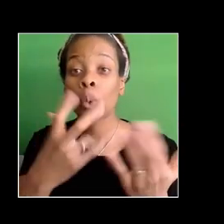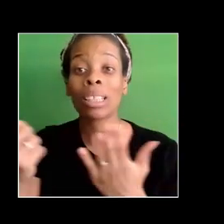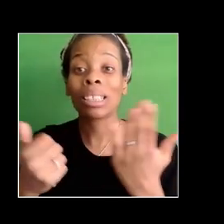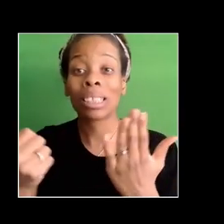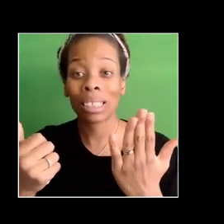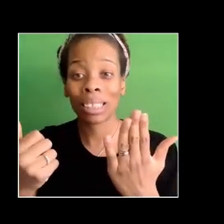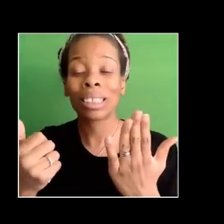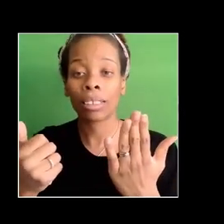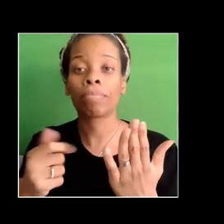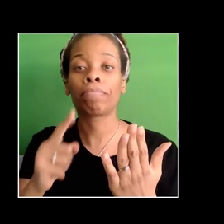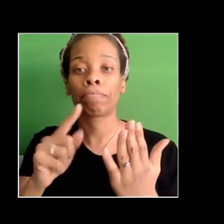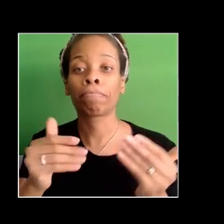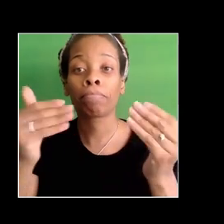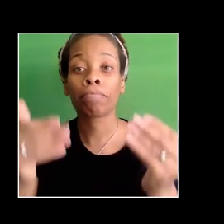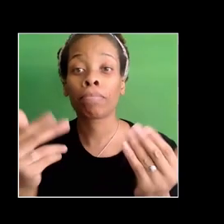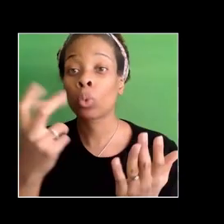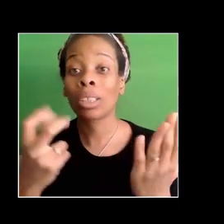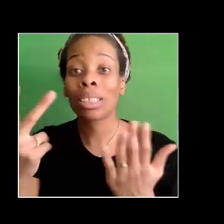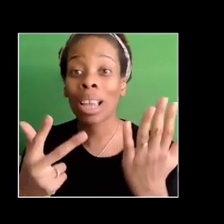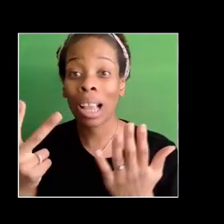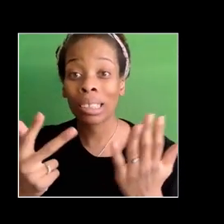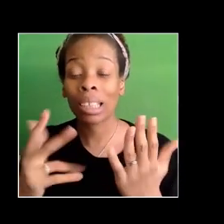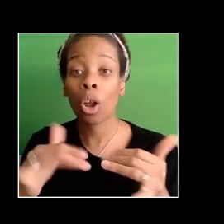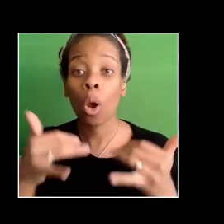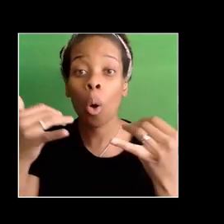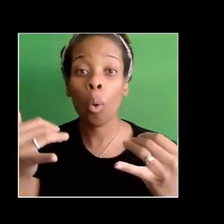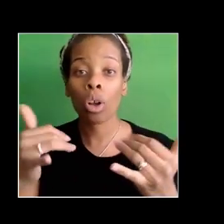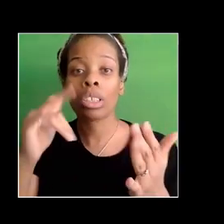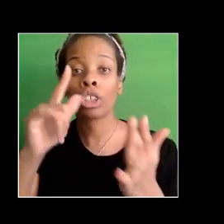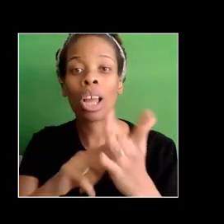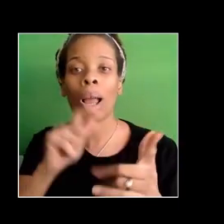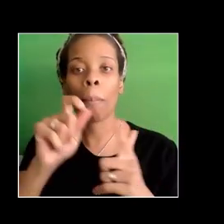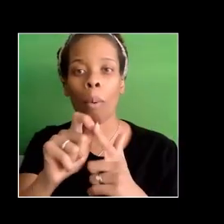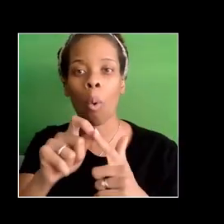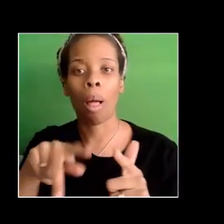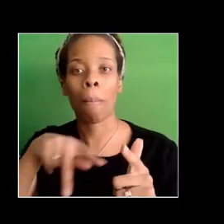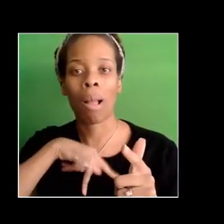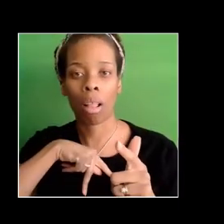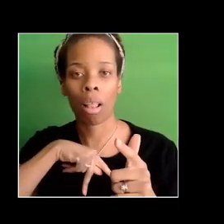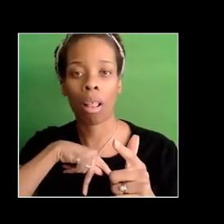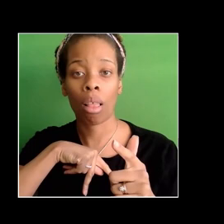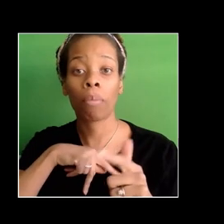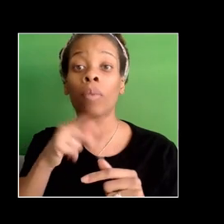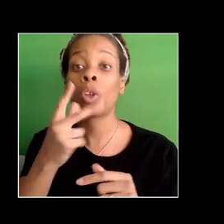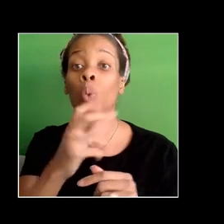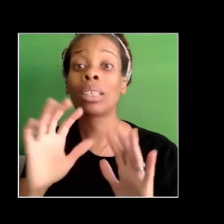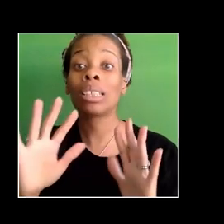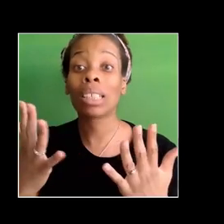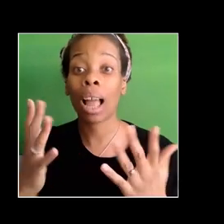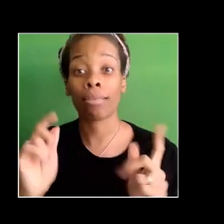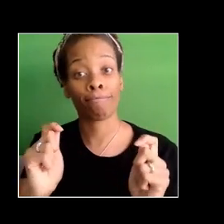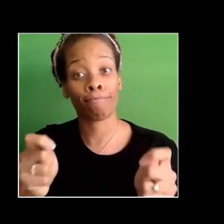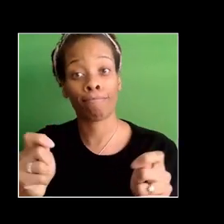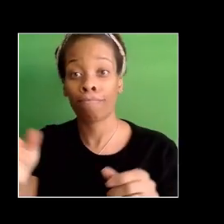Excellence and in 2018 with the award of a J. Paul Getty Medal. In 2010, she was appointed to